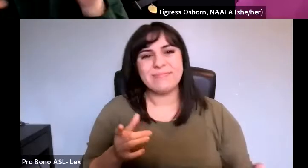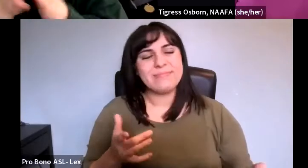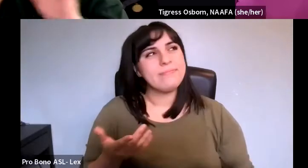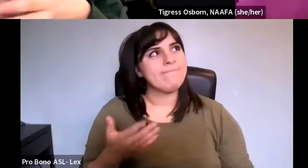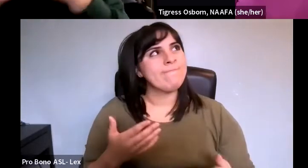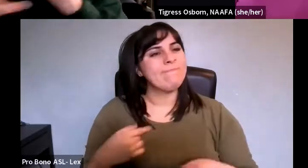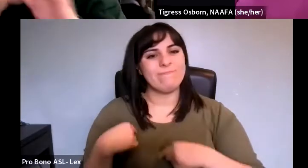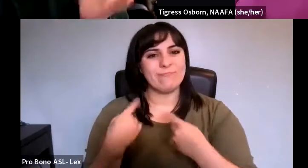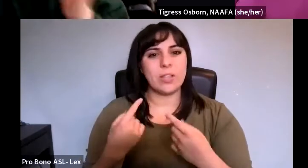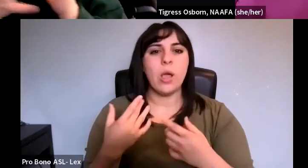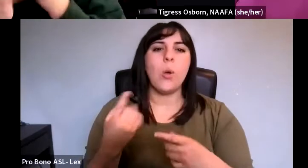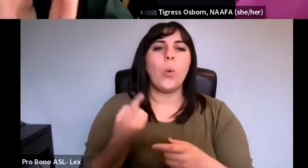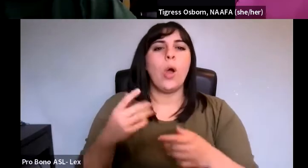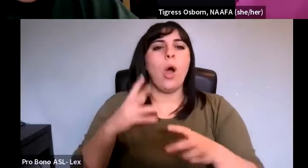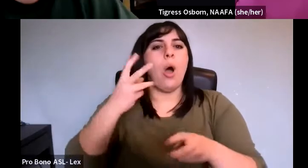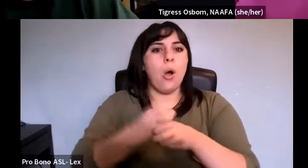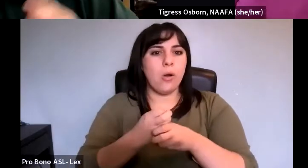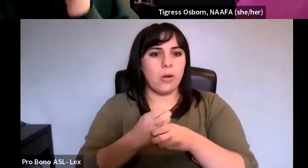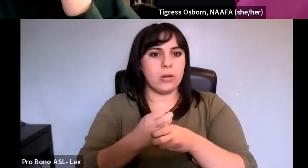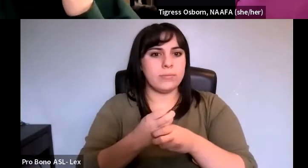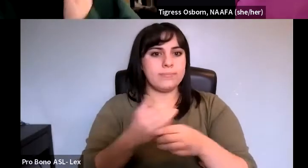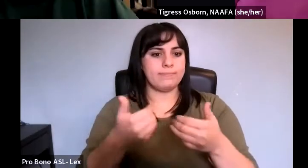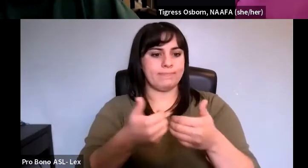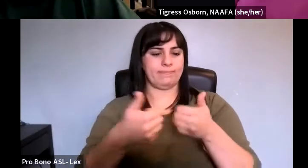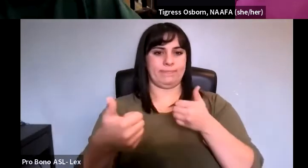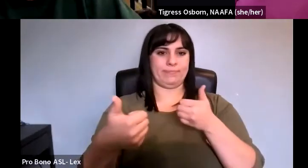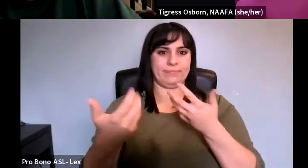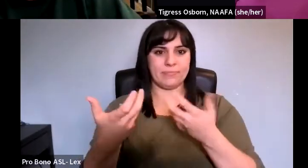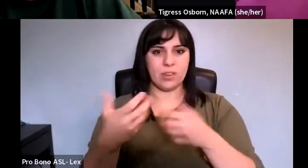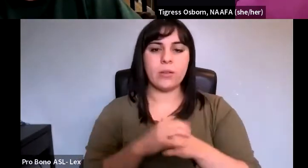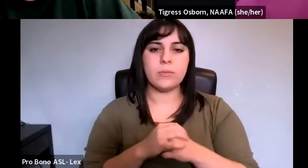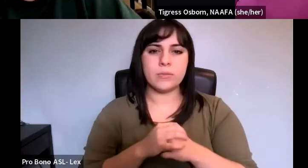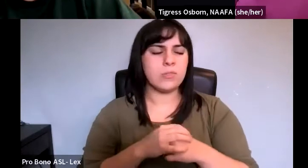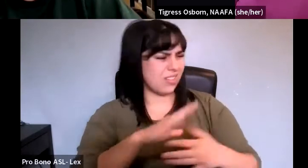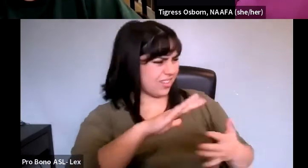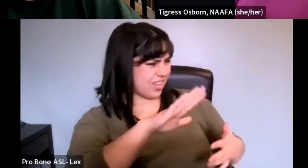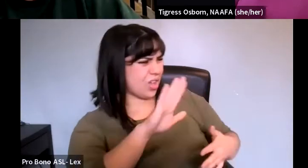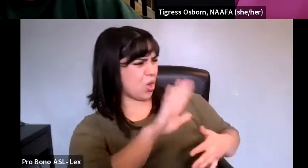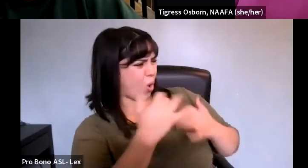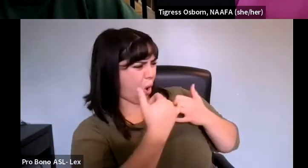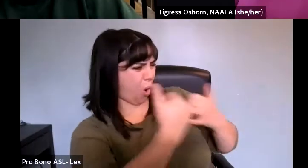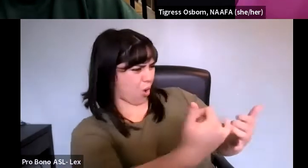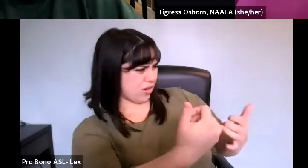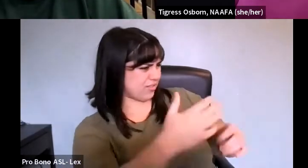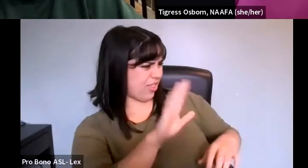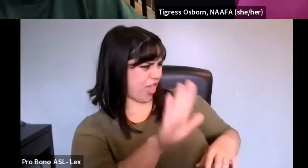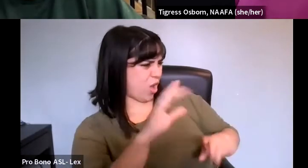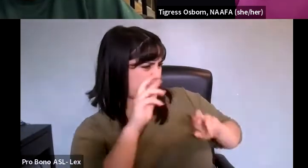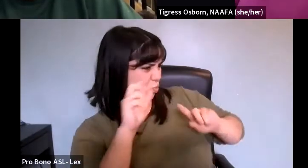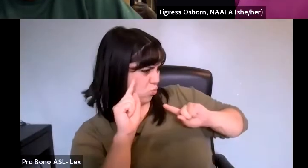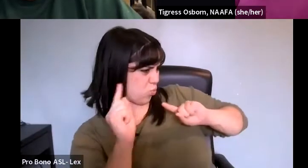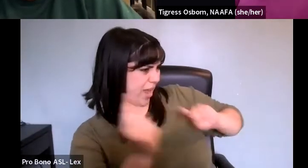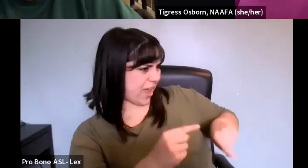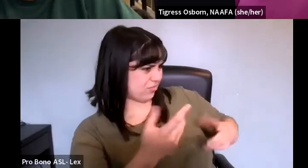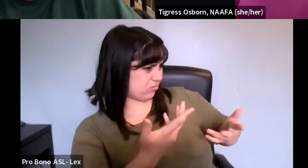you know, see the difference between it. Right. How did your audience react to that change? People who were used